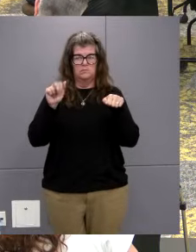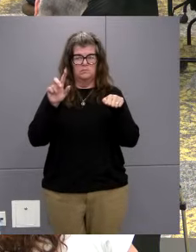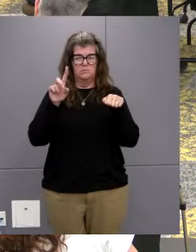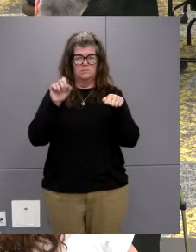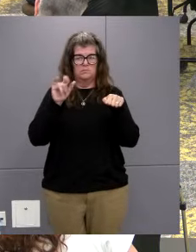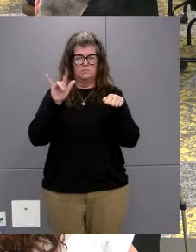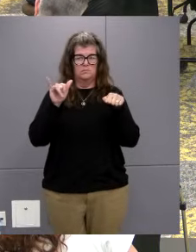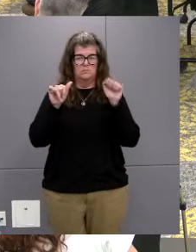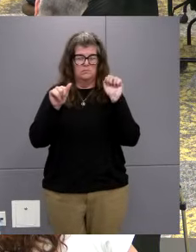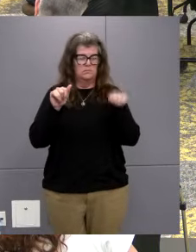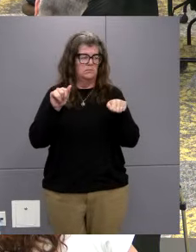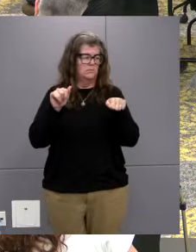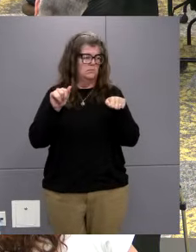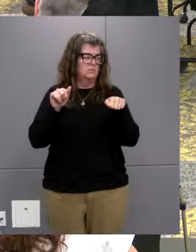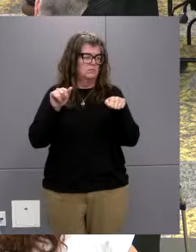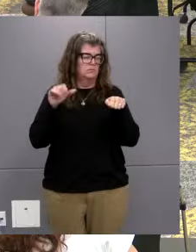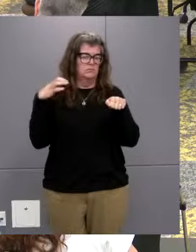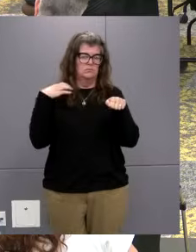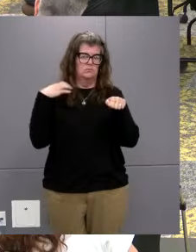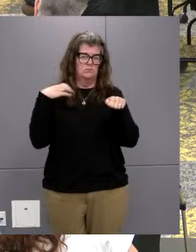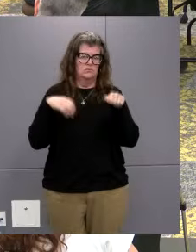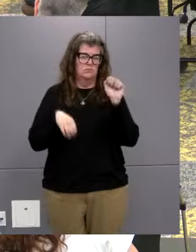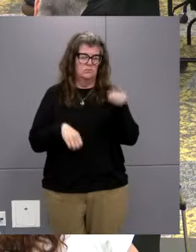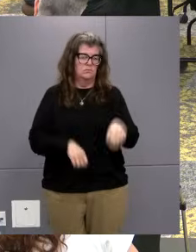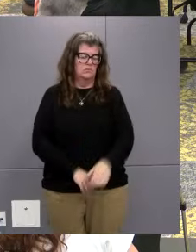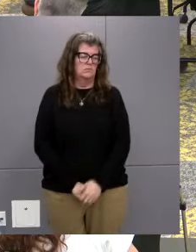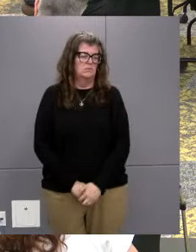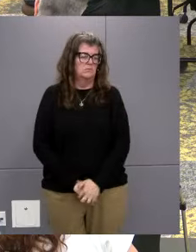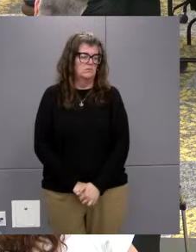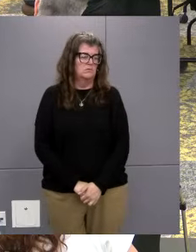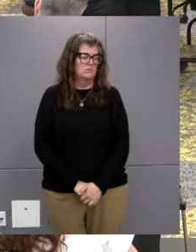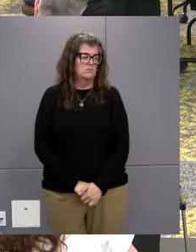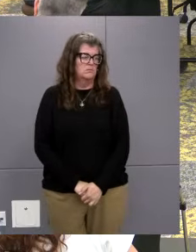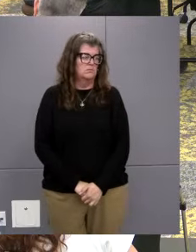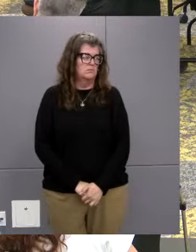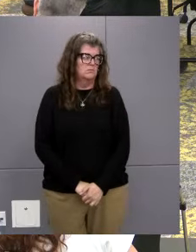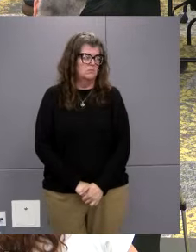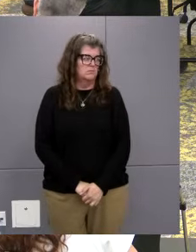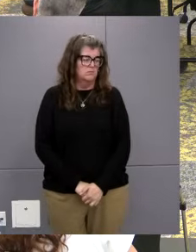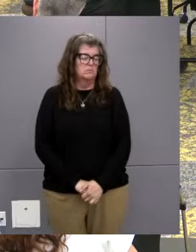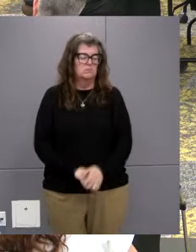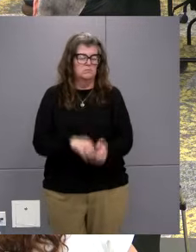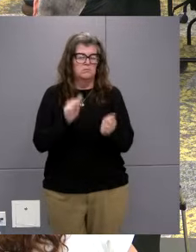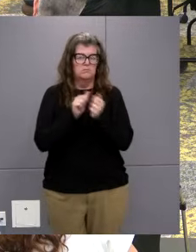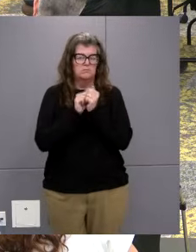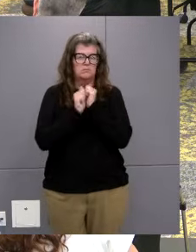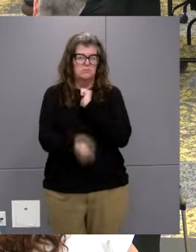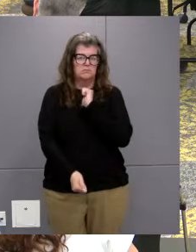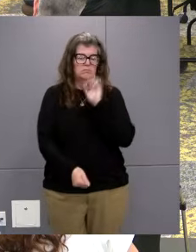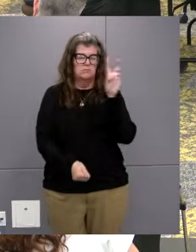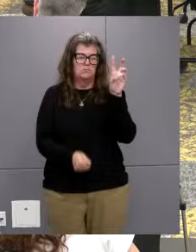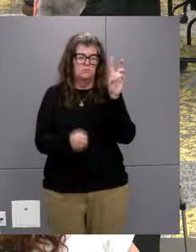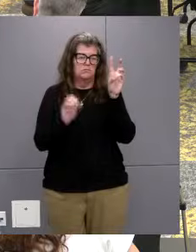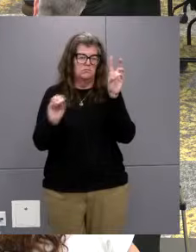Daly? Yes. Chair Swanson? Yes. That amendment passes 6-0.